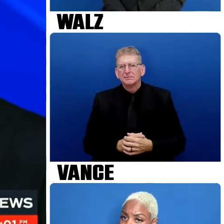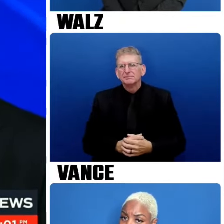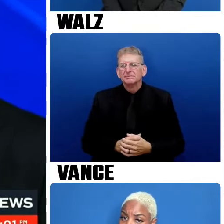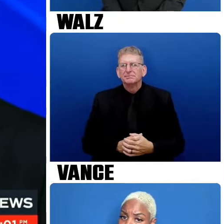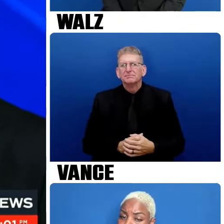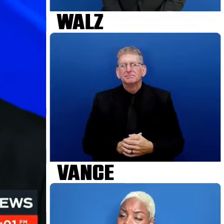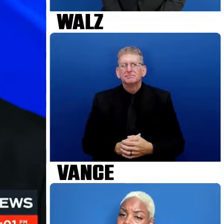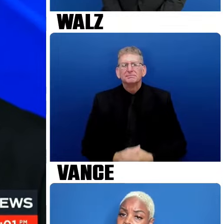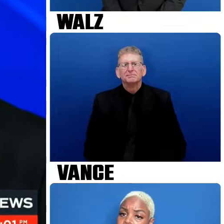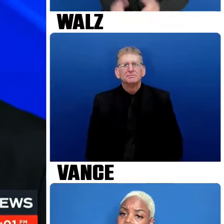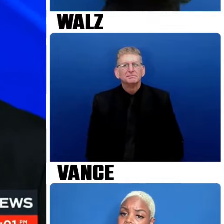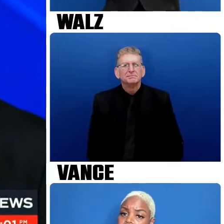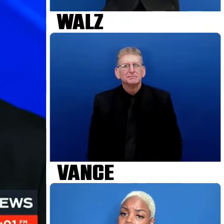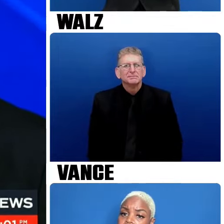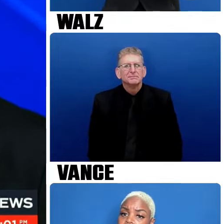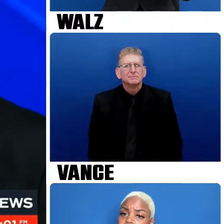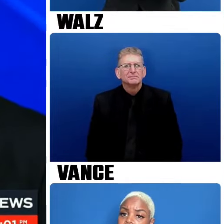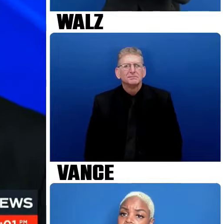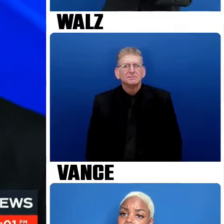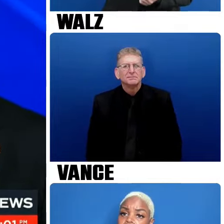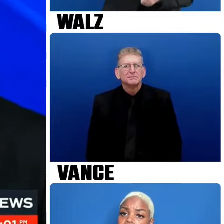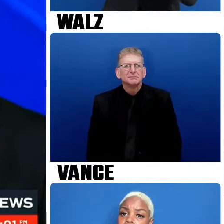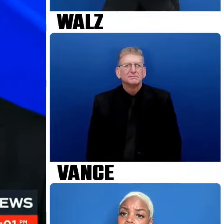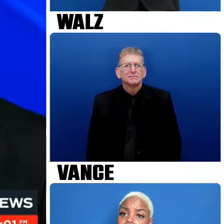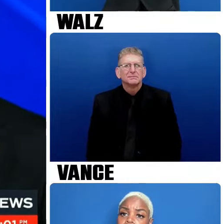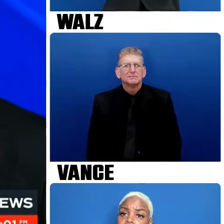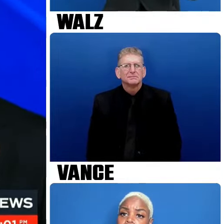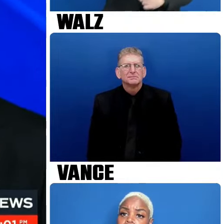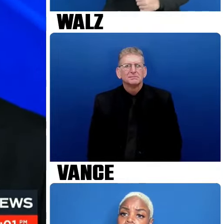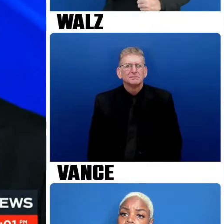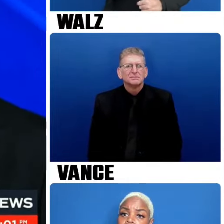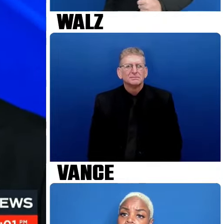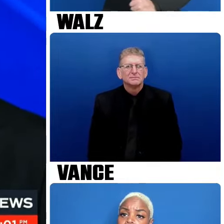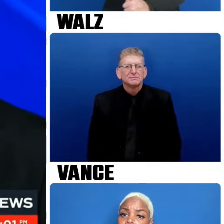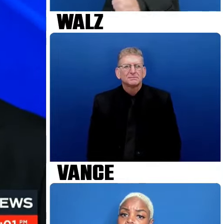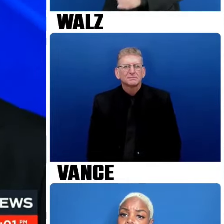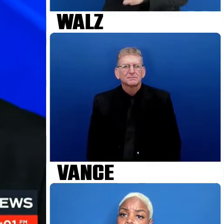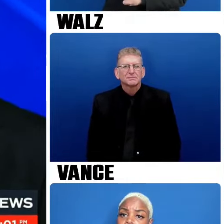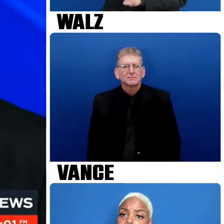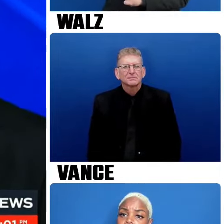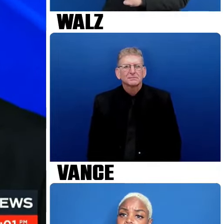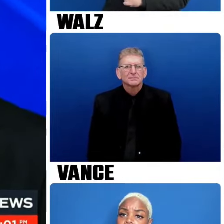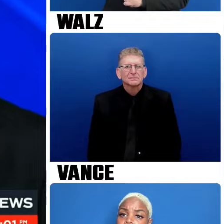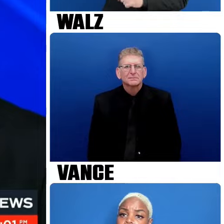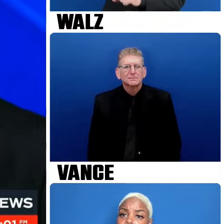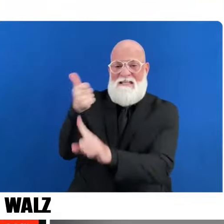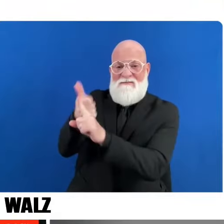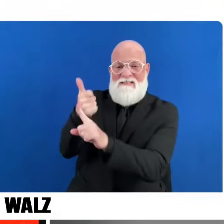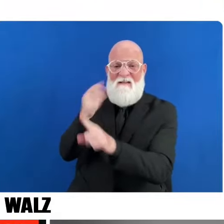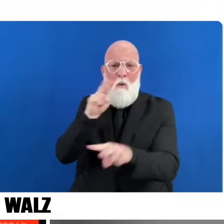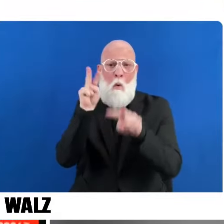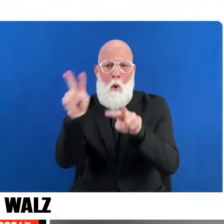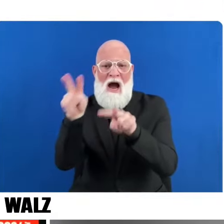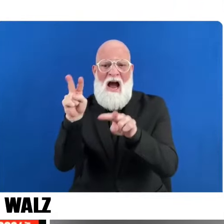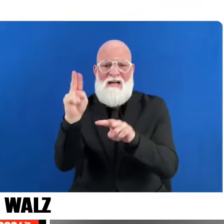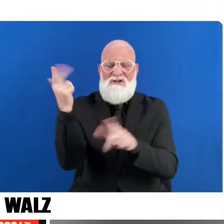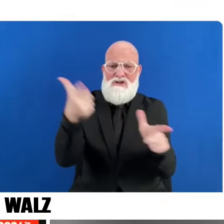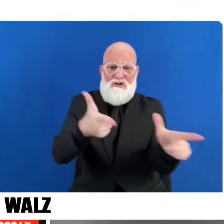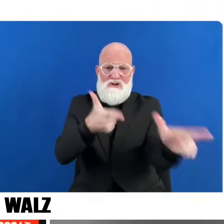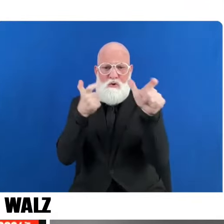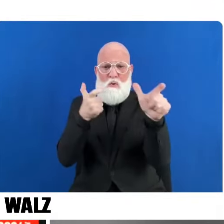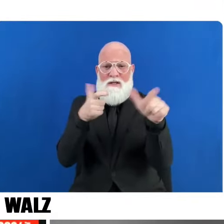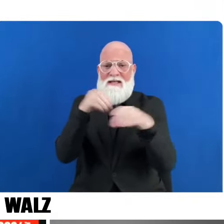got a 17-year-old, and he witnessed a shooting at a community center playing volleyball. Those things don't leave you. As a